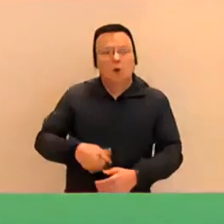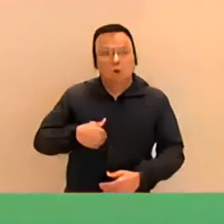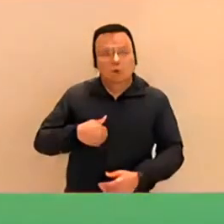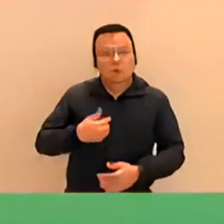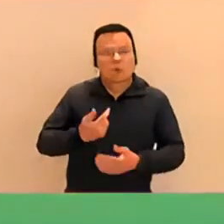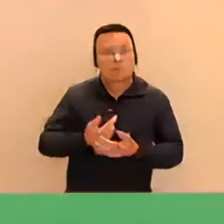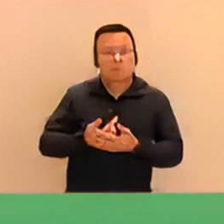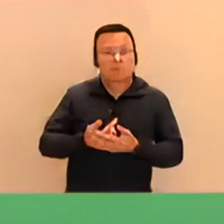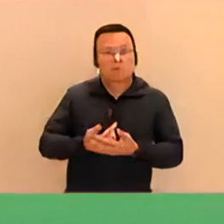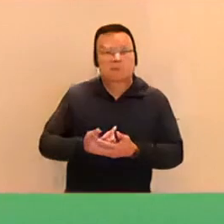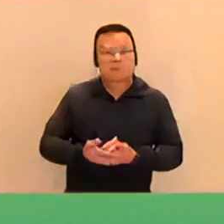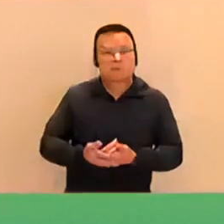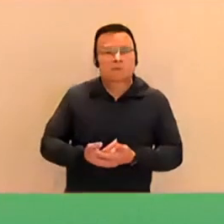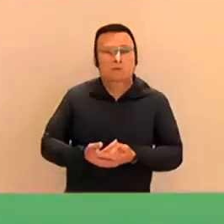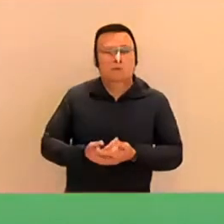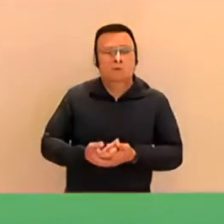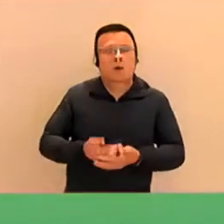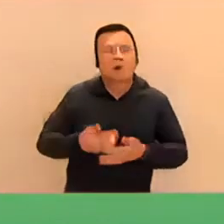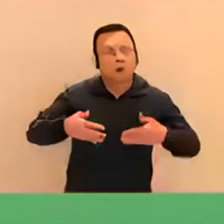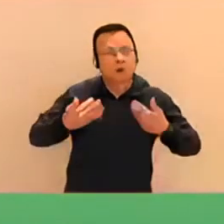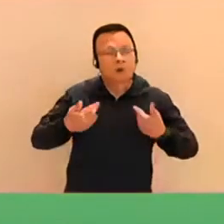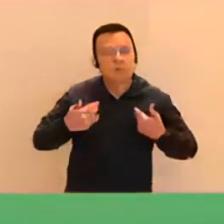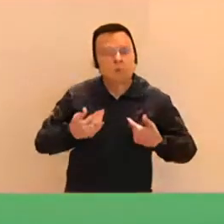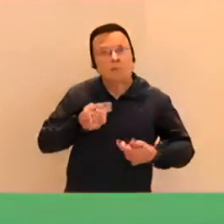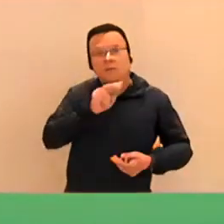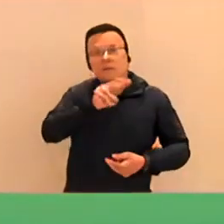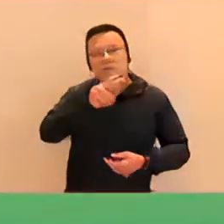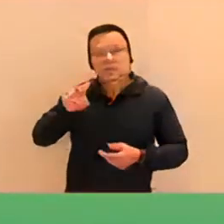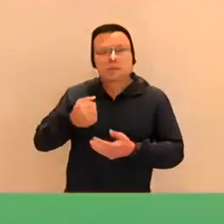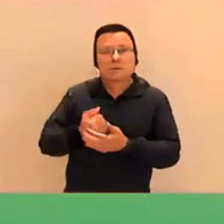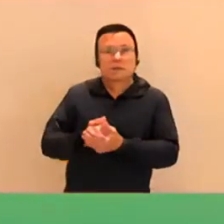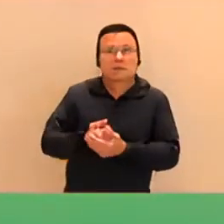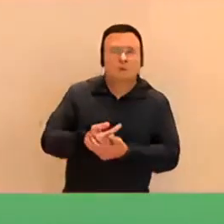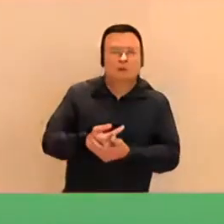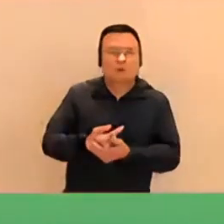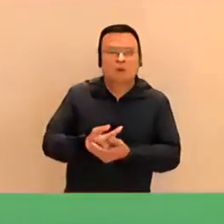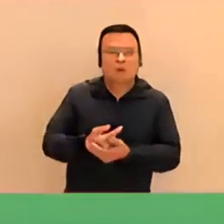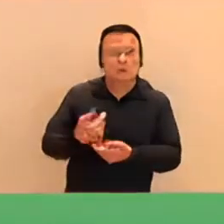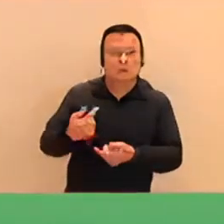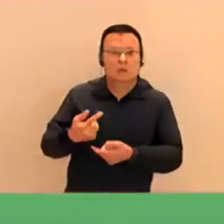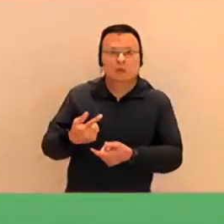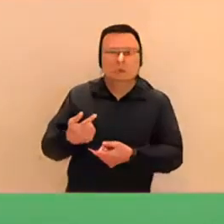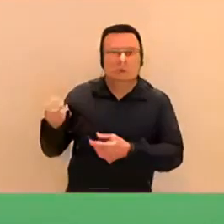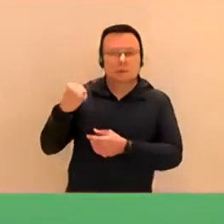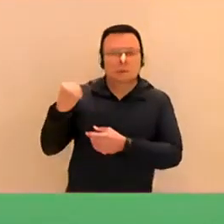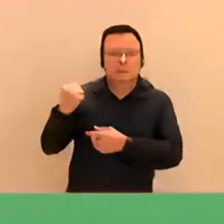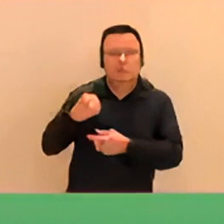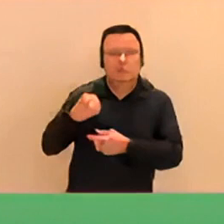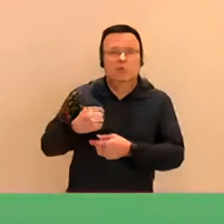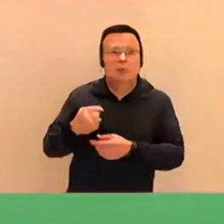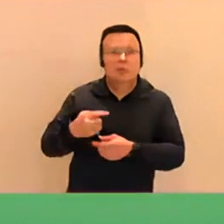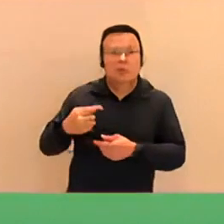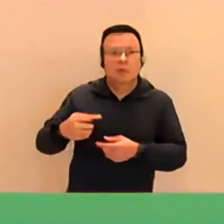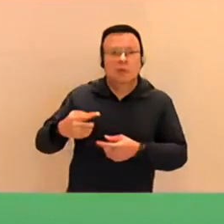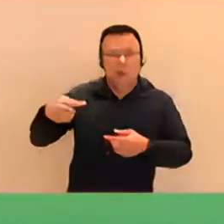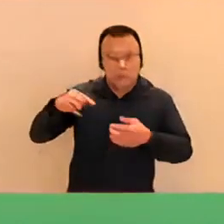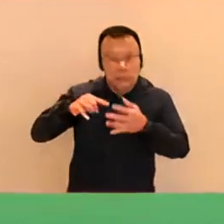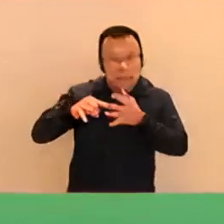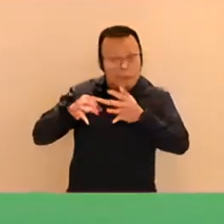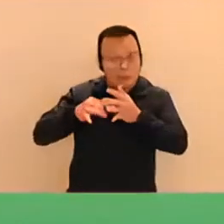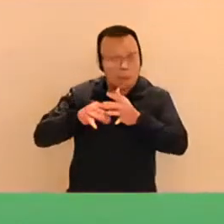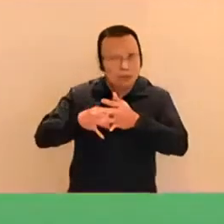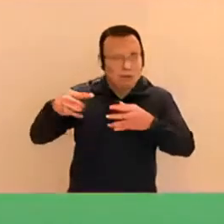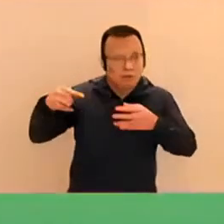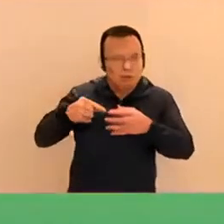and cities in the future. So I will share some of idea and some of new trends and